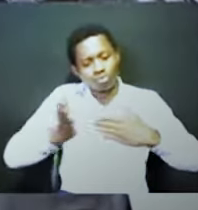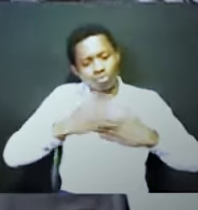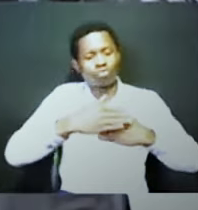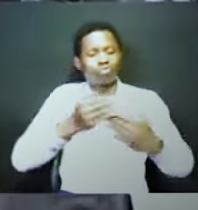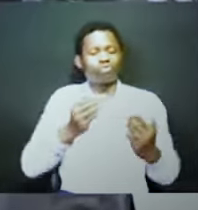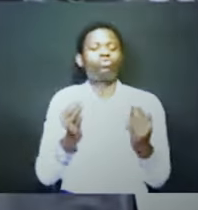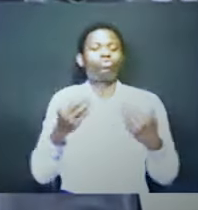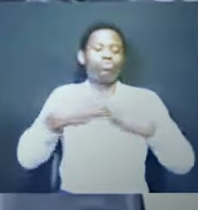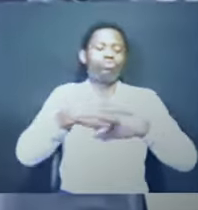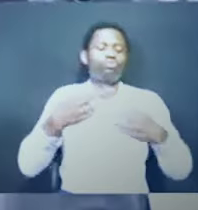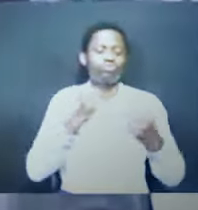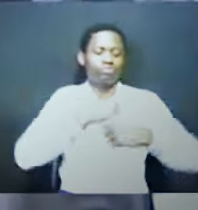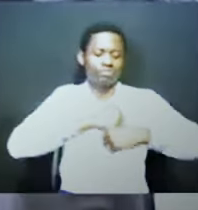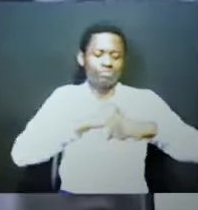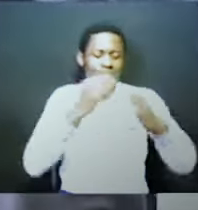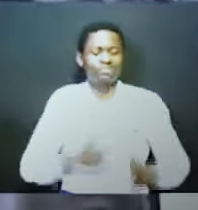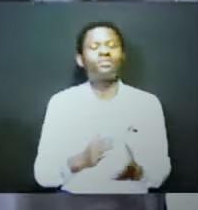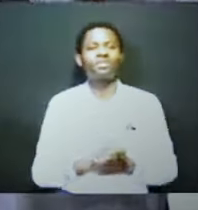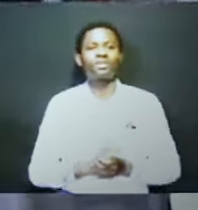doorkeeper. So we